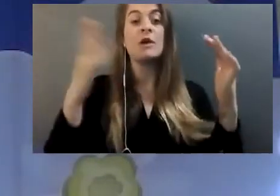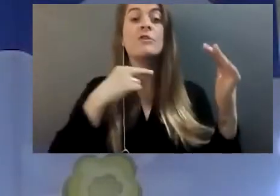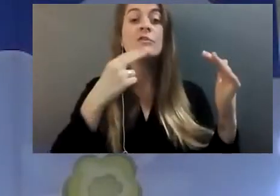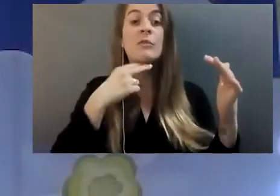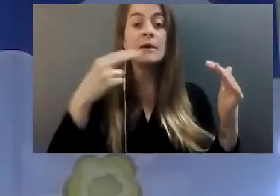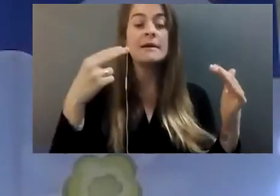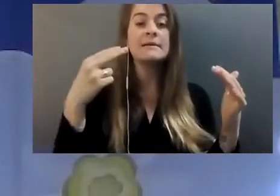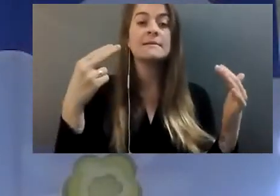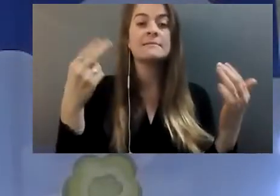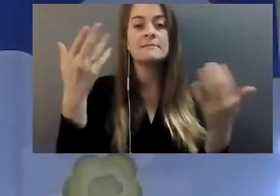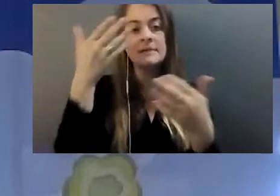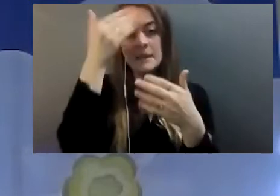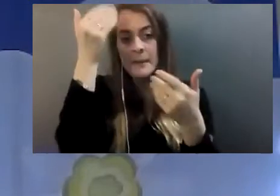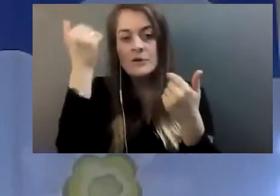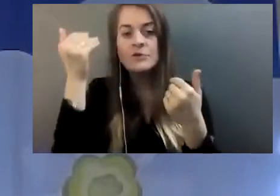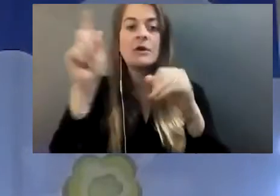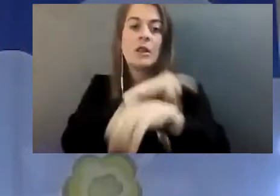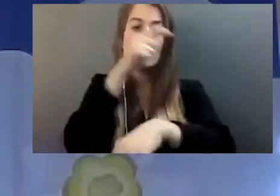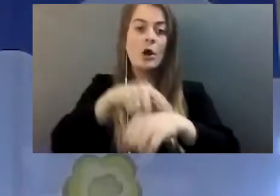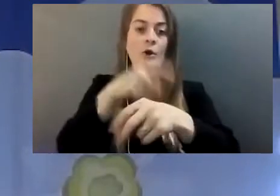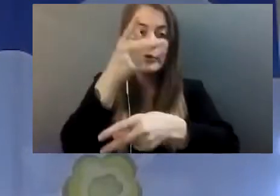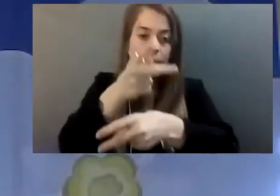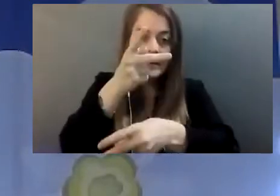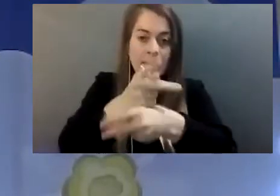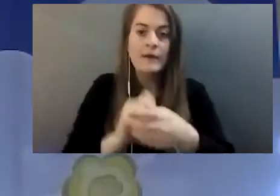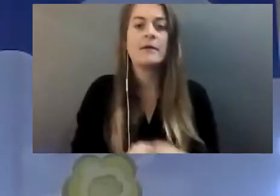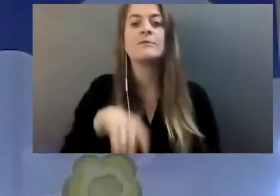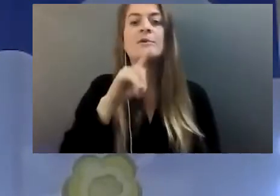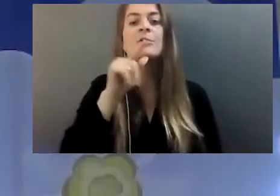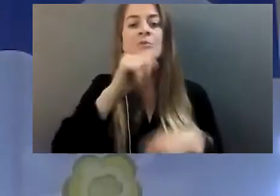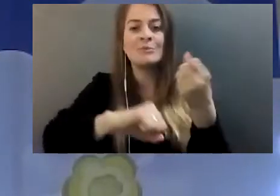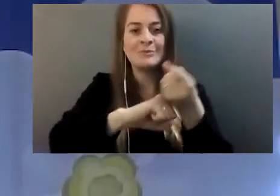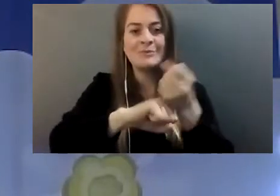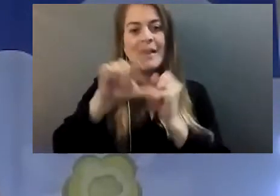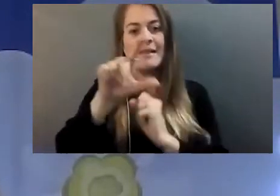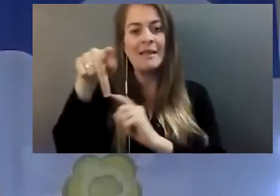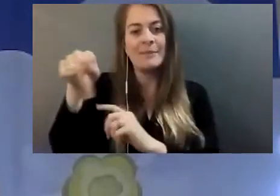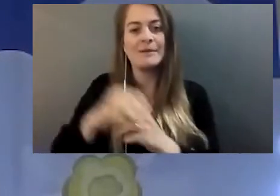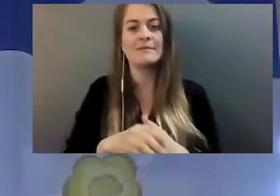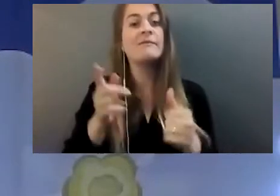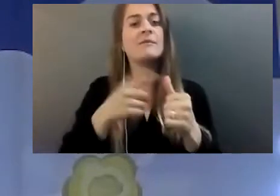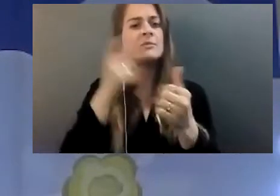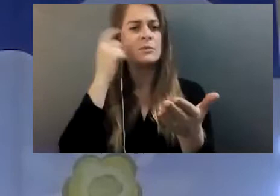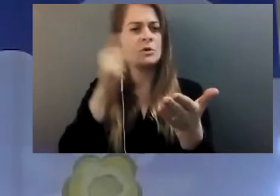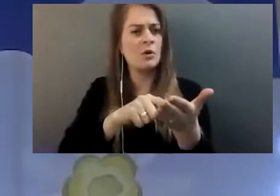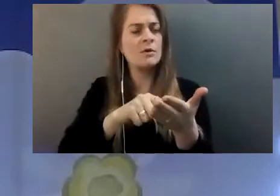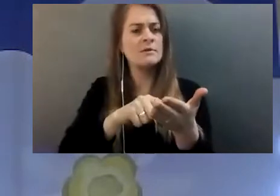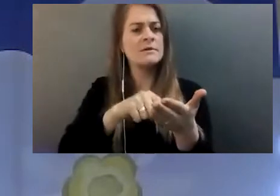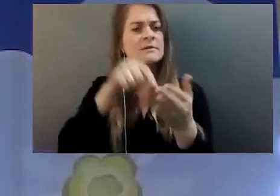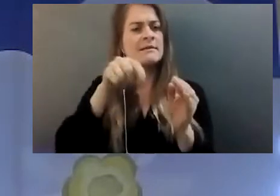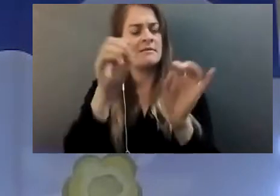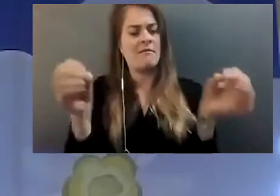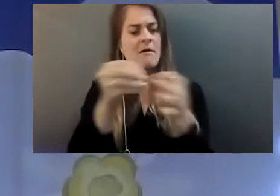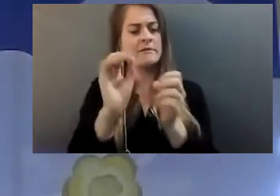and COVID-19, sponsored by Clark Wilson, LLP. I'd like to start by acknowledging that the Society's provincial